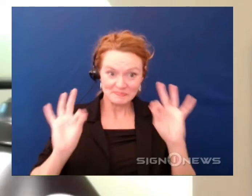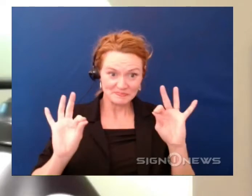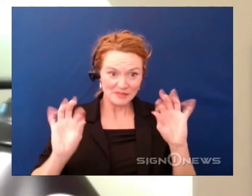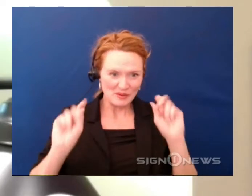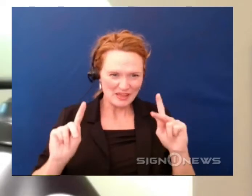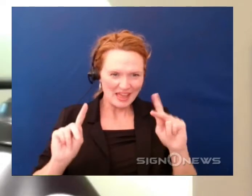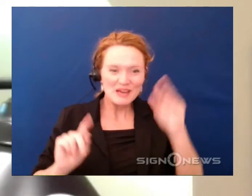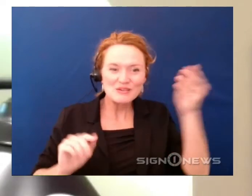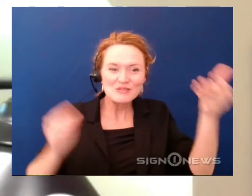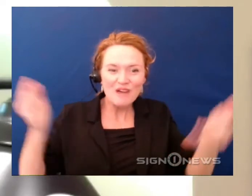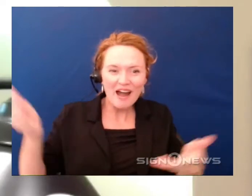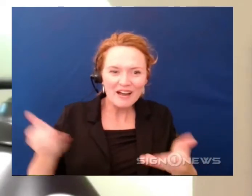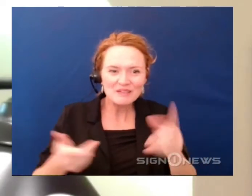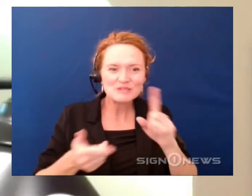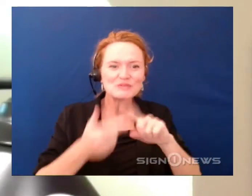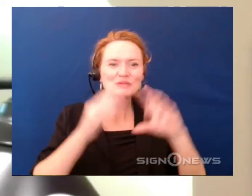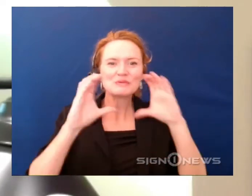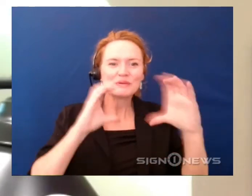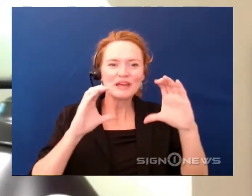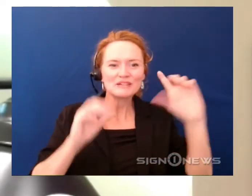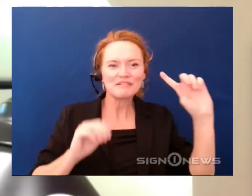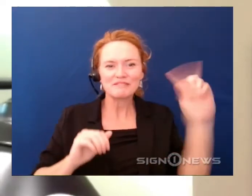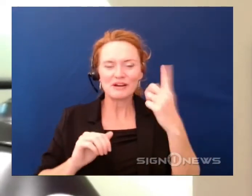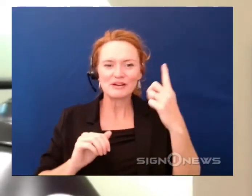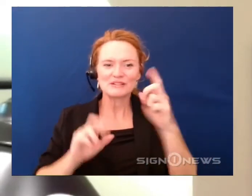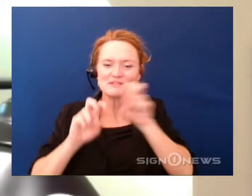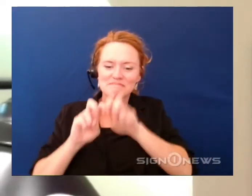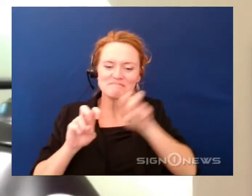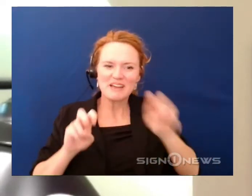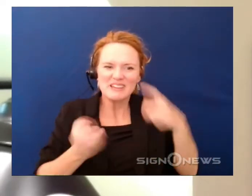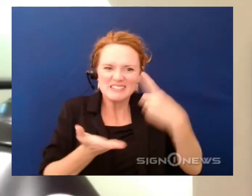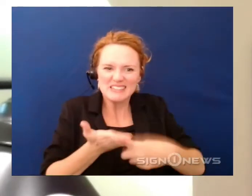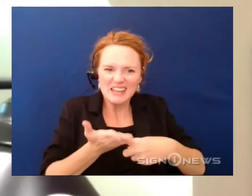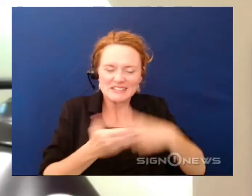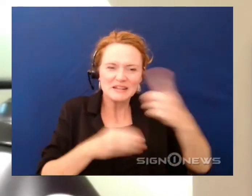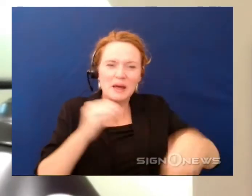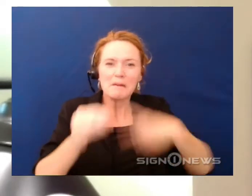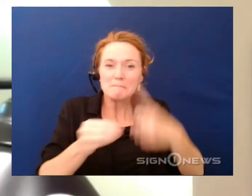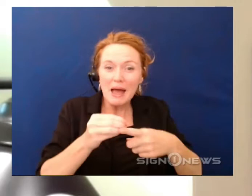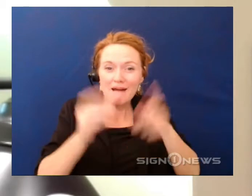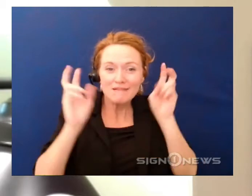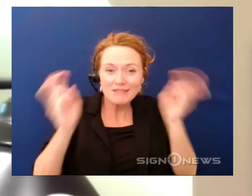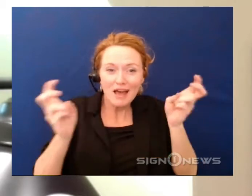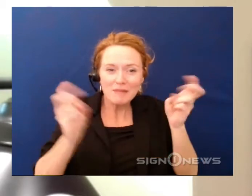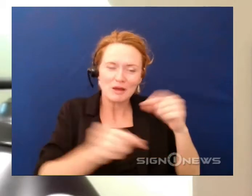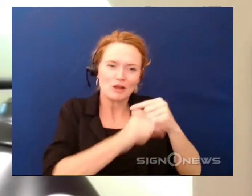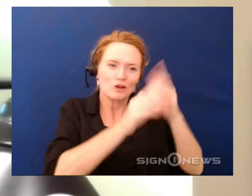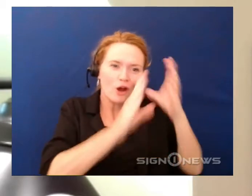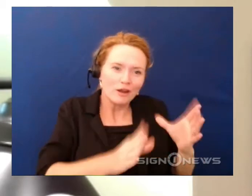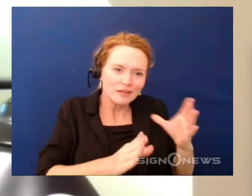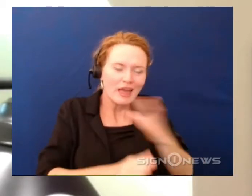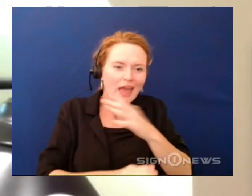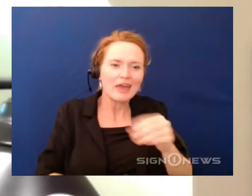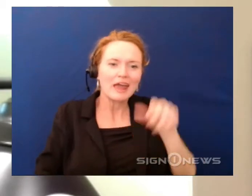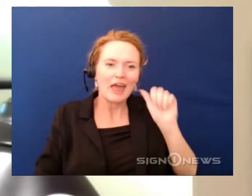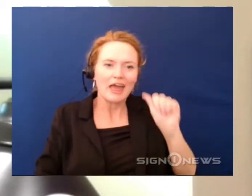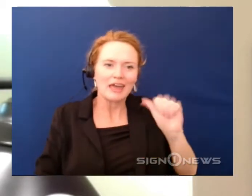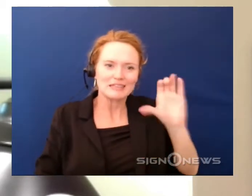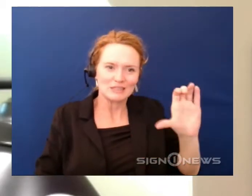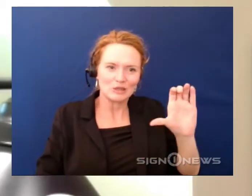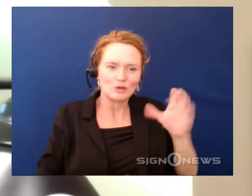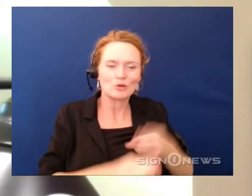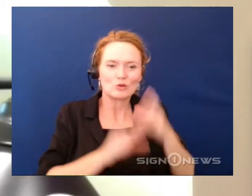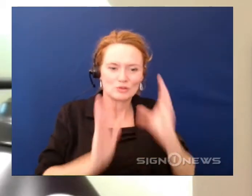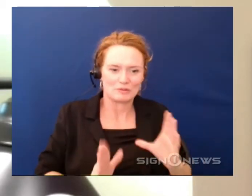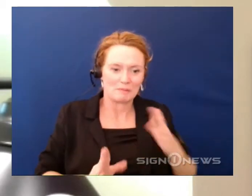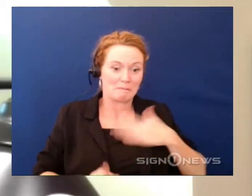Welcome everyone to Communication First panel discussion on the question of guardianships and AAC users. My name is Tana Szymanski